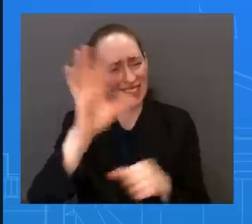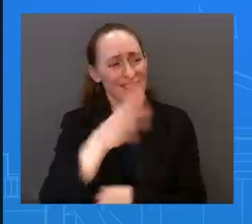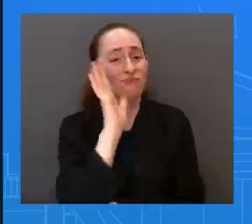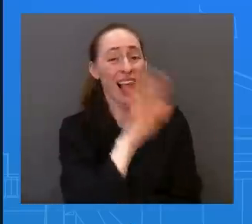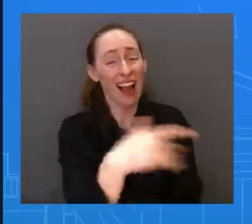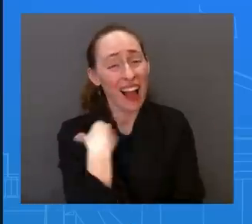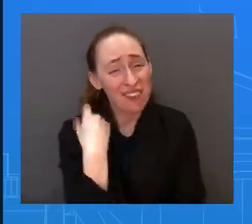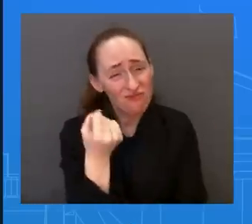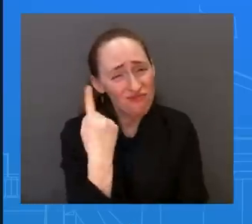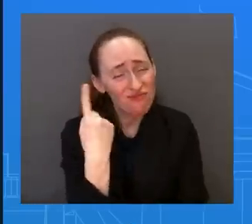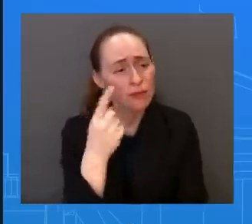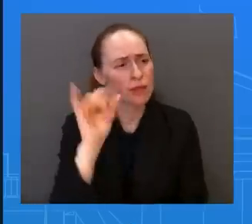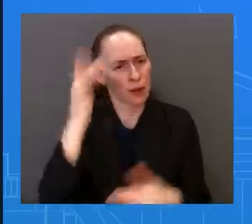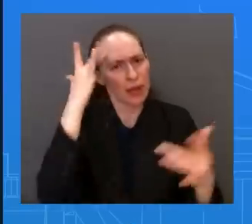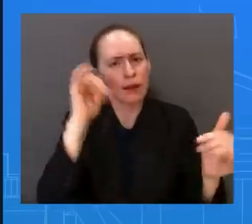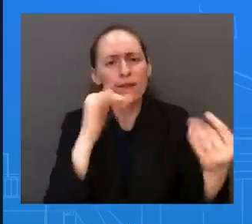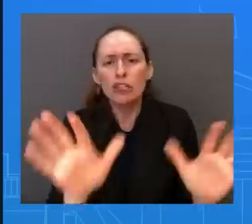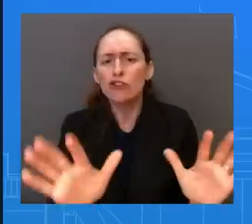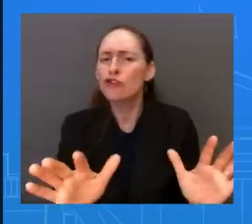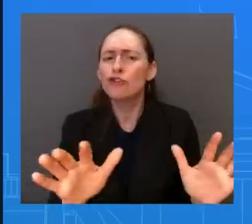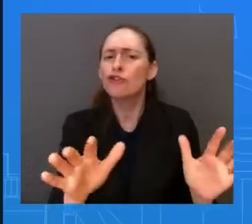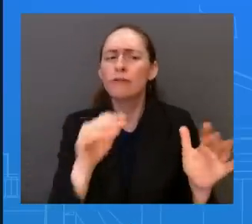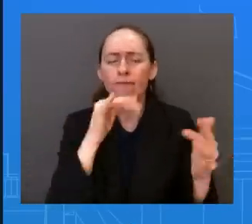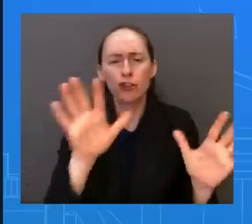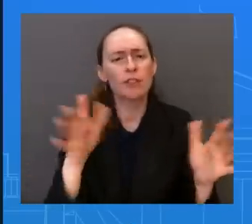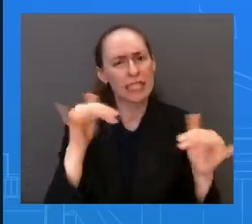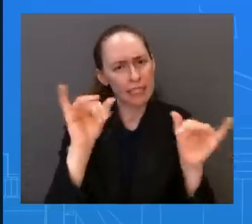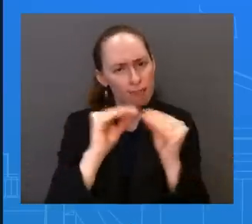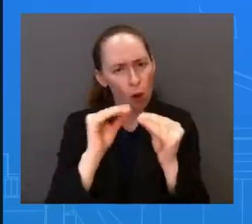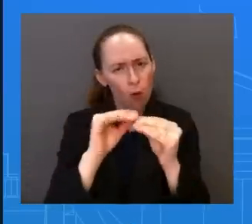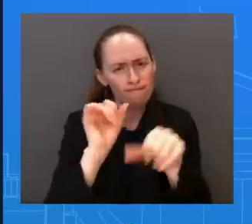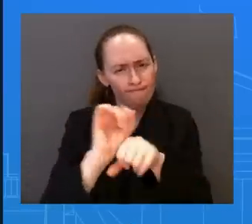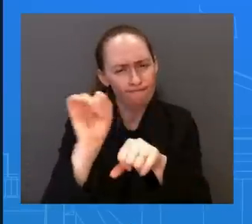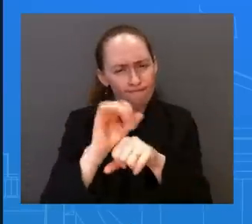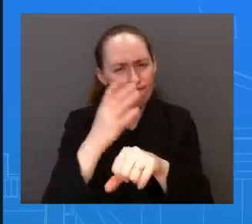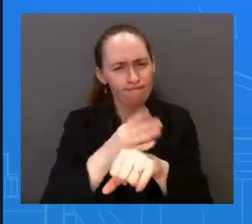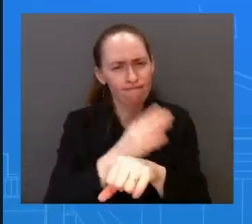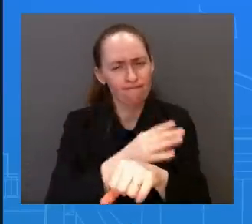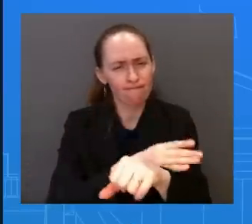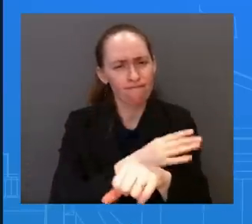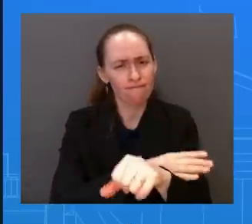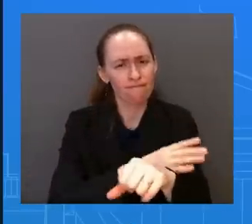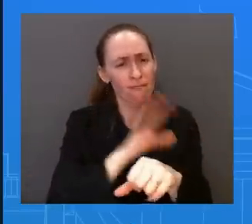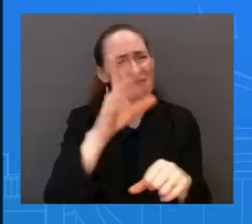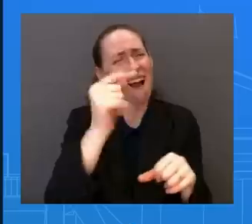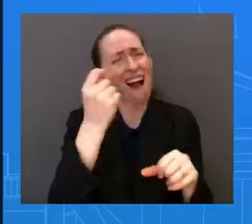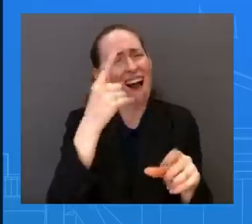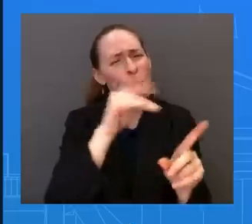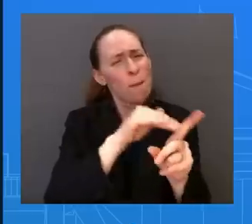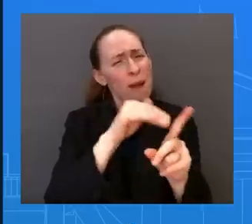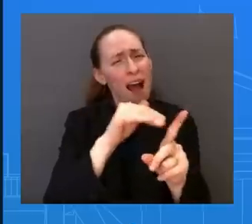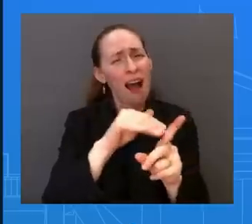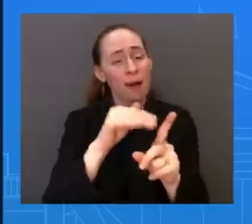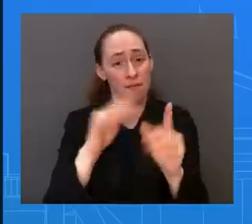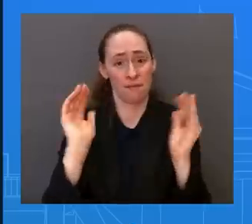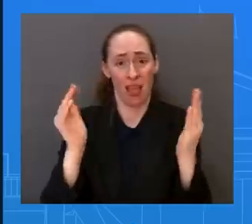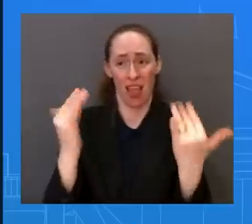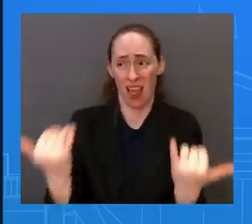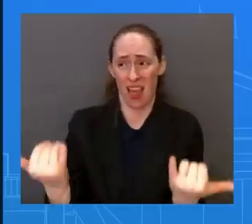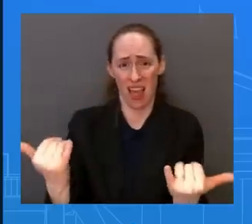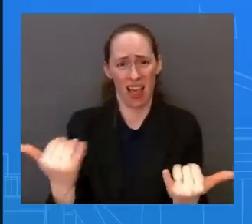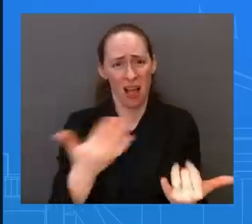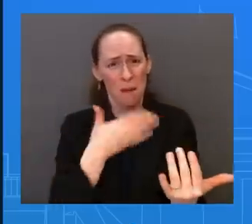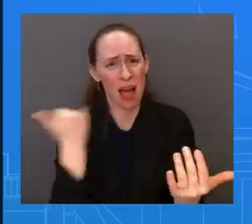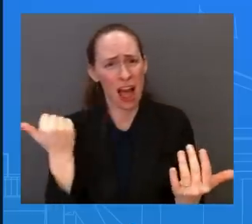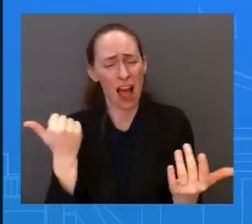the progress we have made to date can paint a picture to move forward and why we should then commit to the proposition of seeing these policies